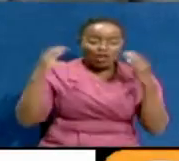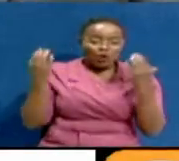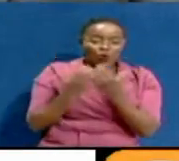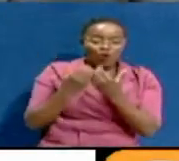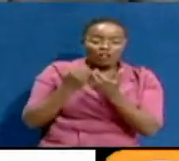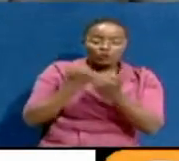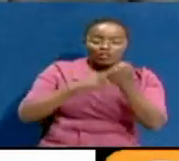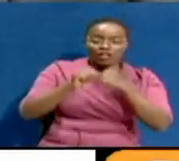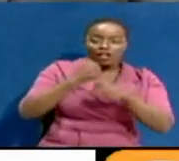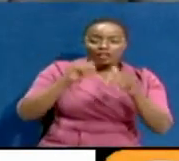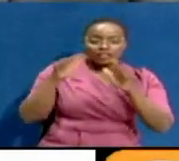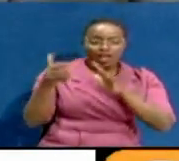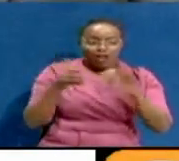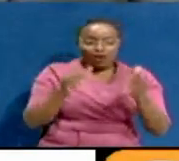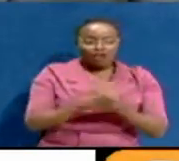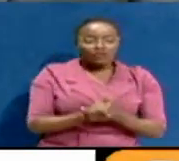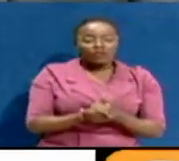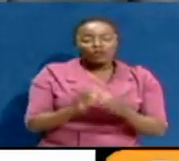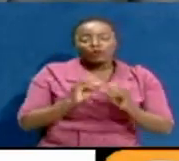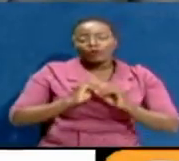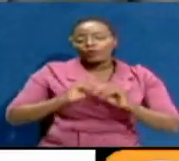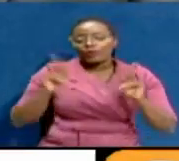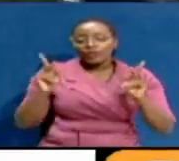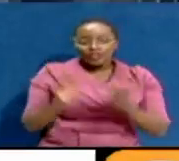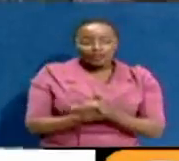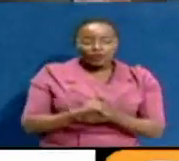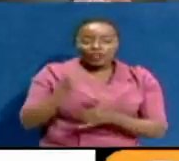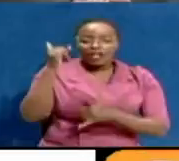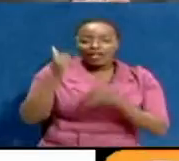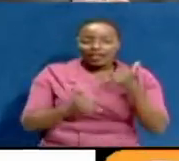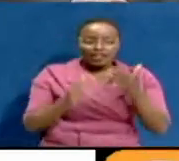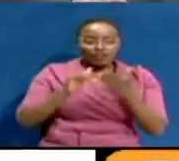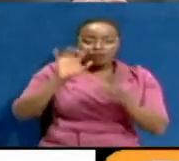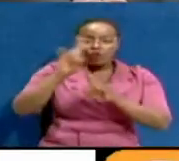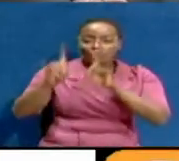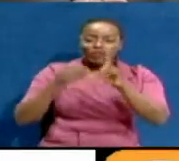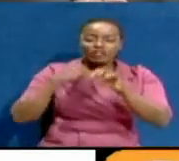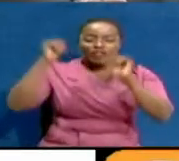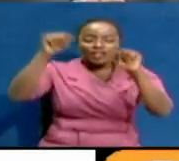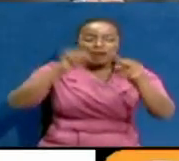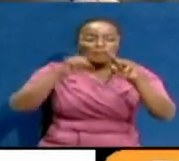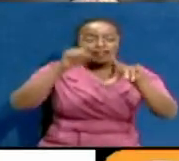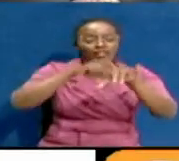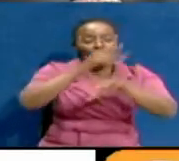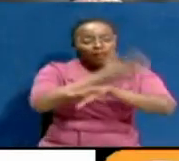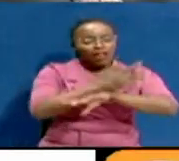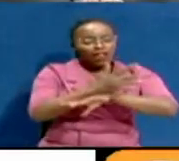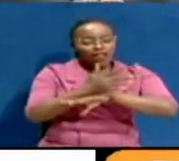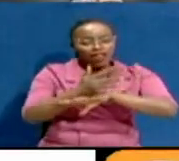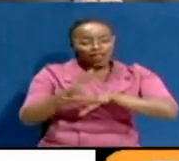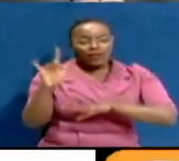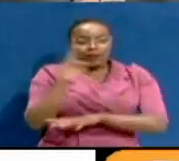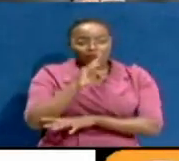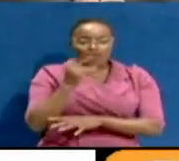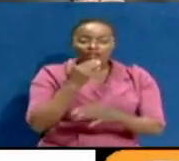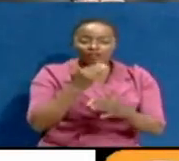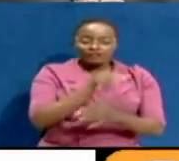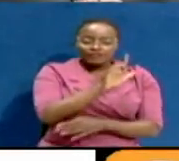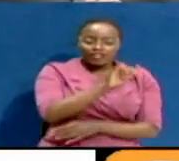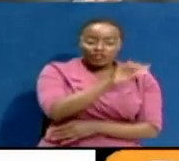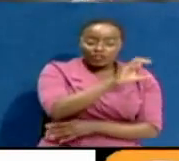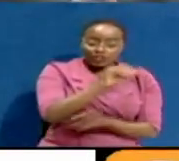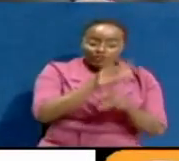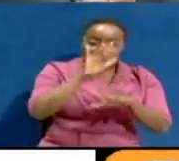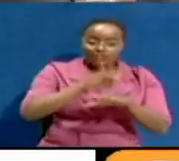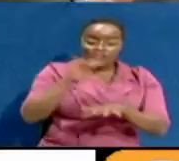reacts. My goodness. Okay. Yeah. We're going to have to leave it there. I have more questions, but our time is fast spent. Dr. Lois Ombajo,